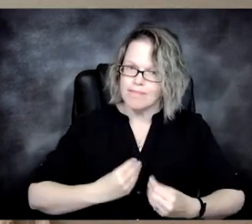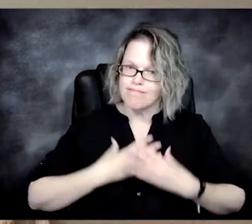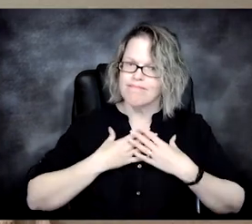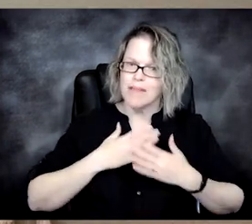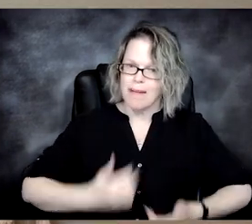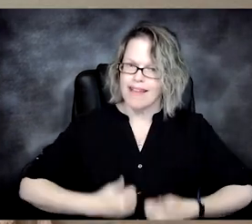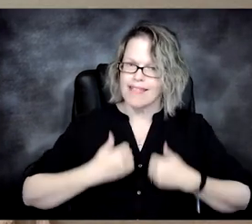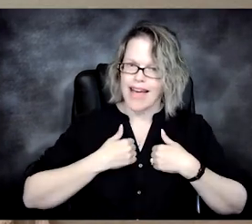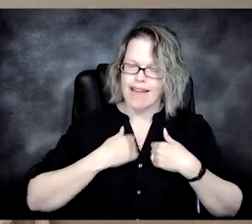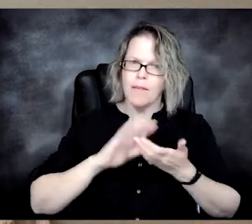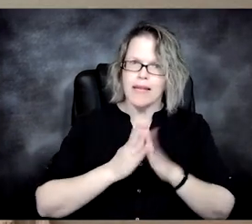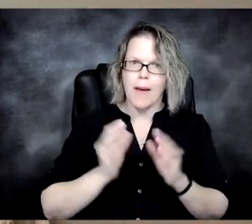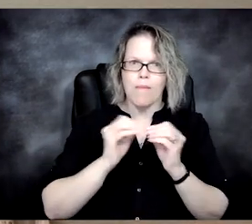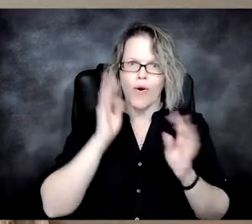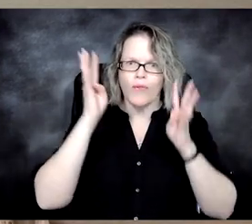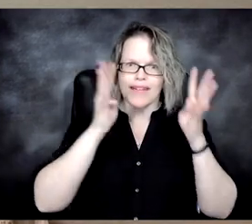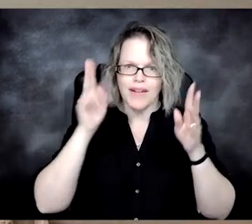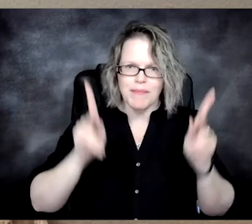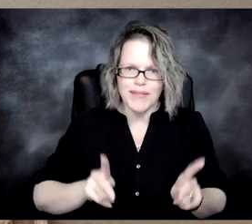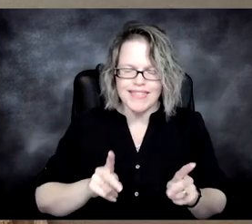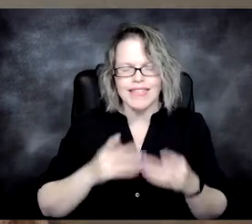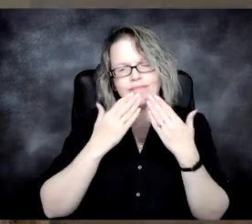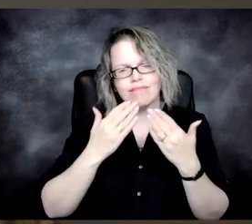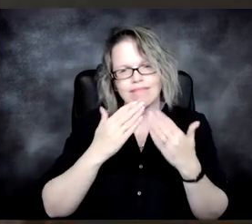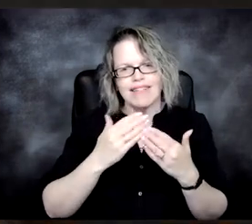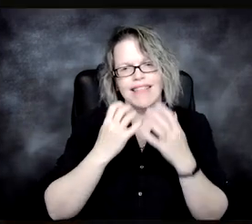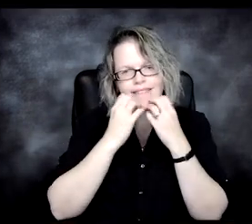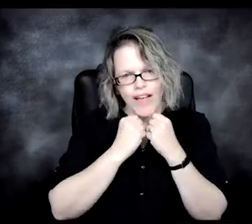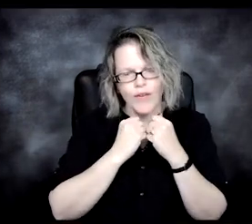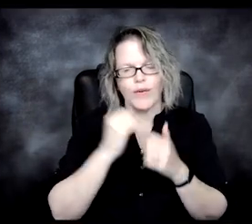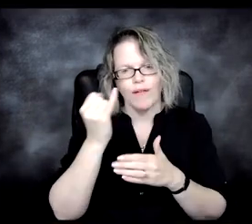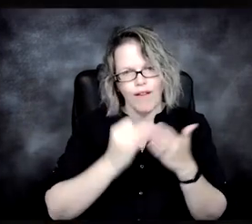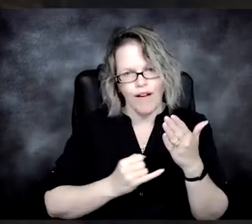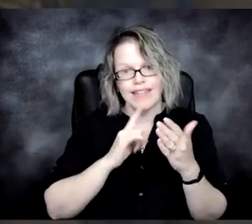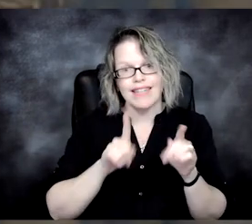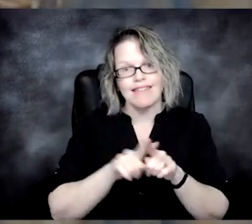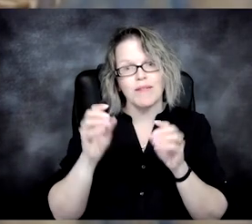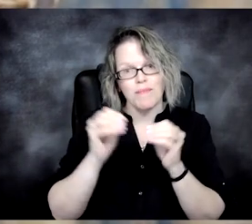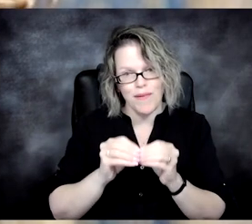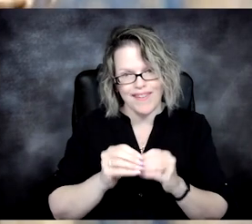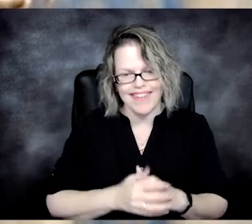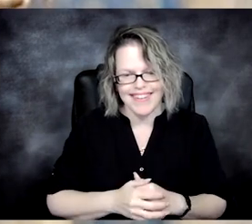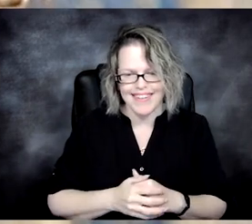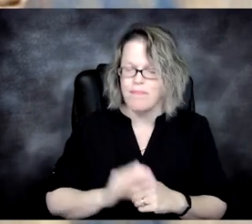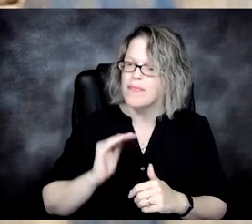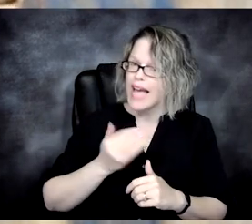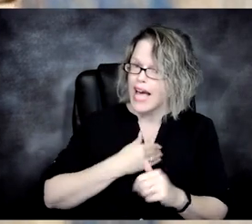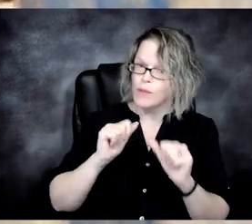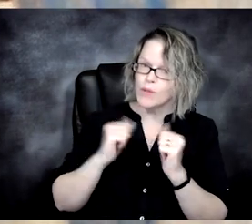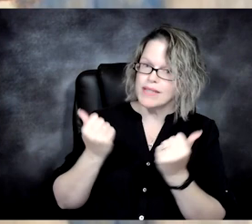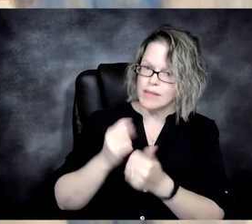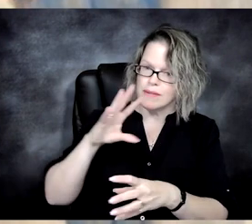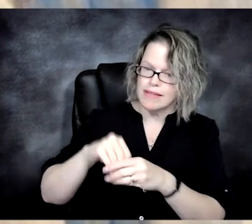more creative person and helped me to appreciate the value of art even more. Our association has participated in